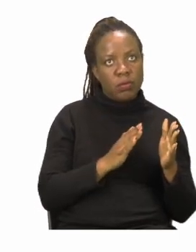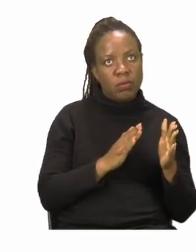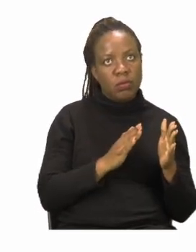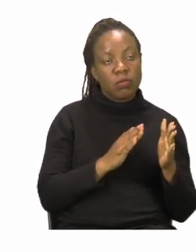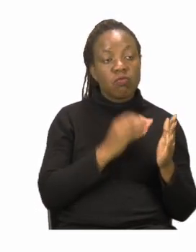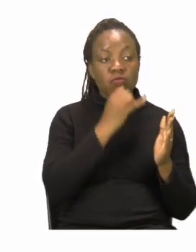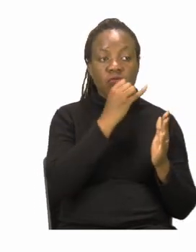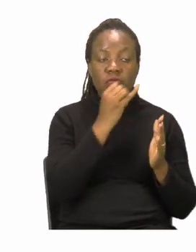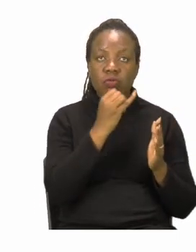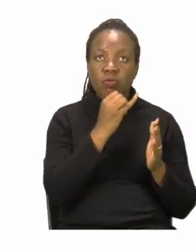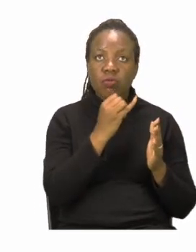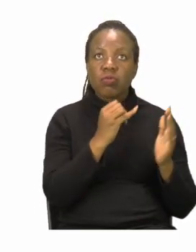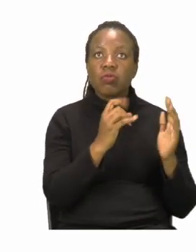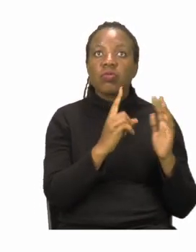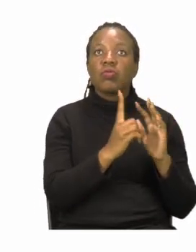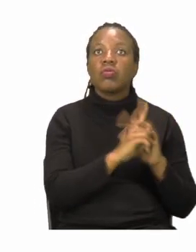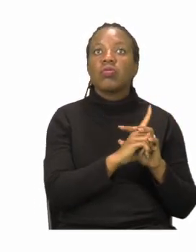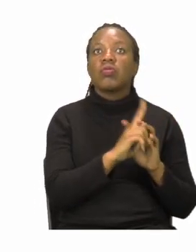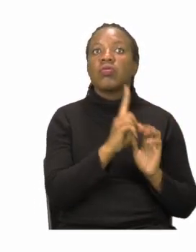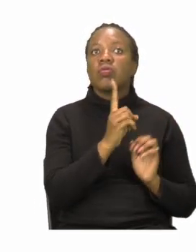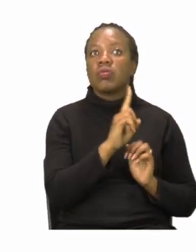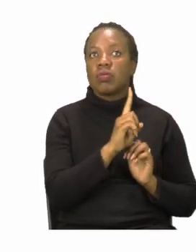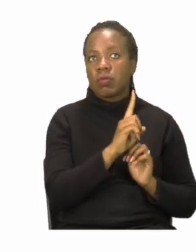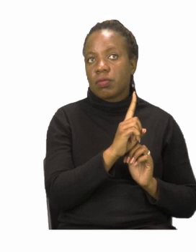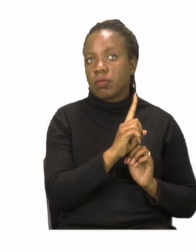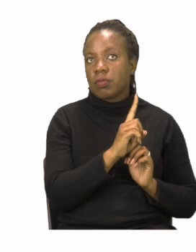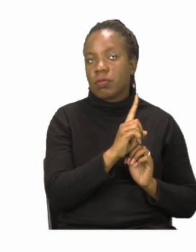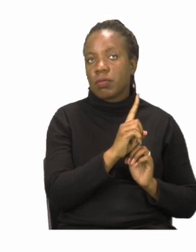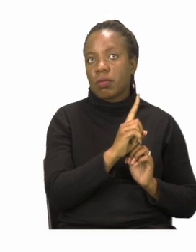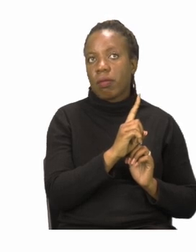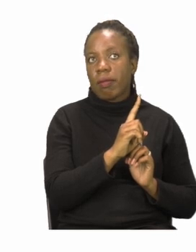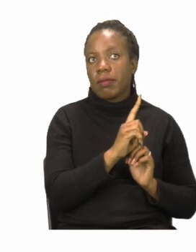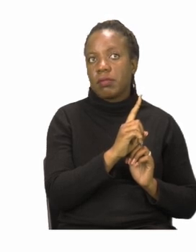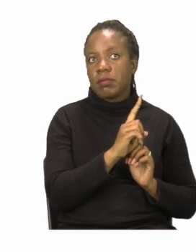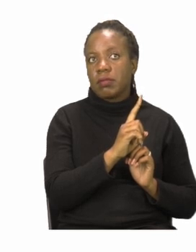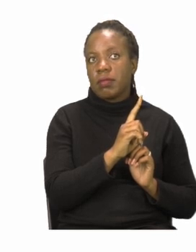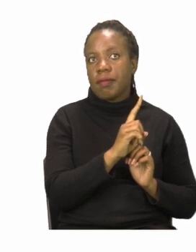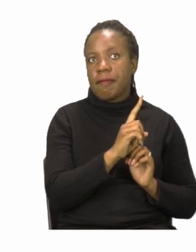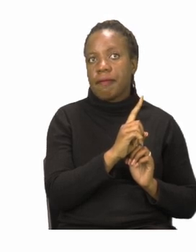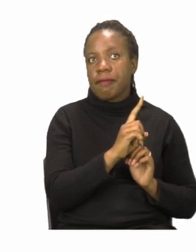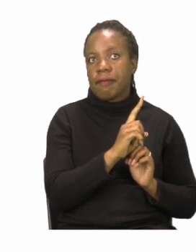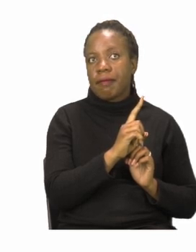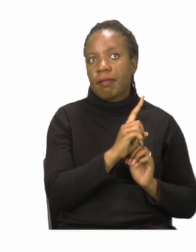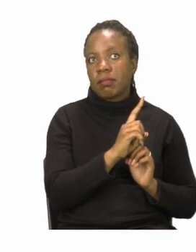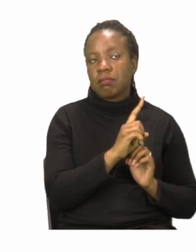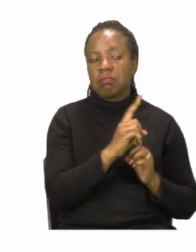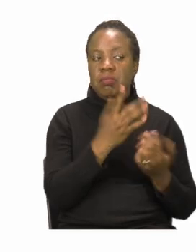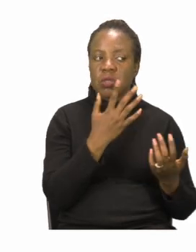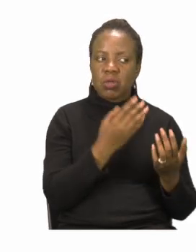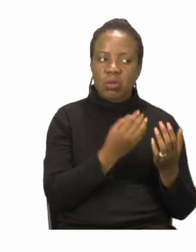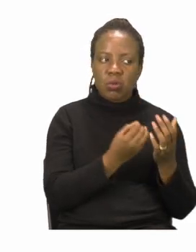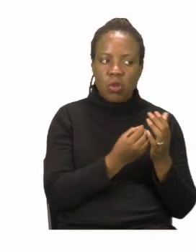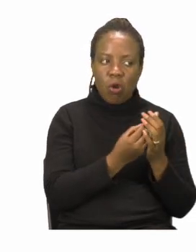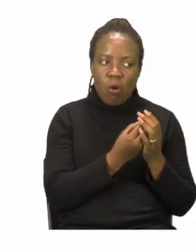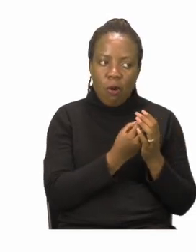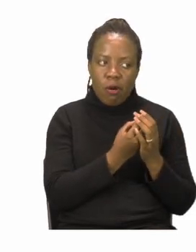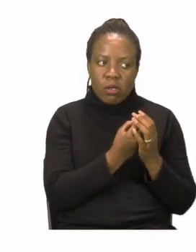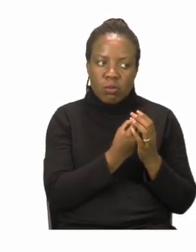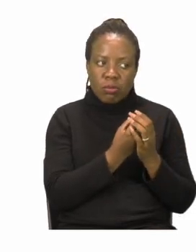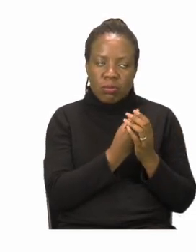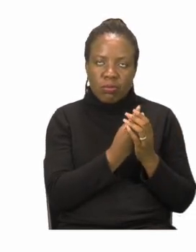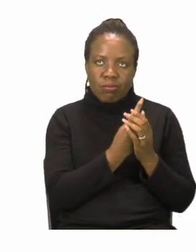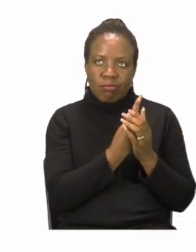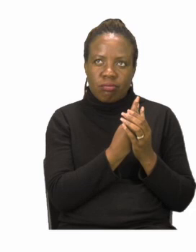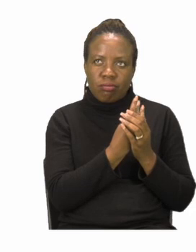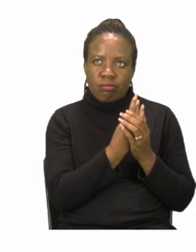draw what happens. Okay, so now you can draw a plant that is